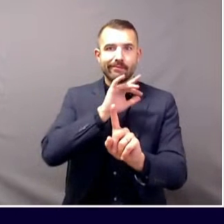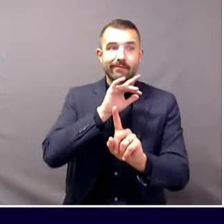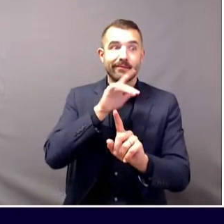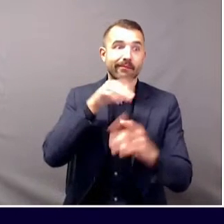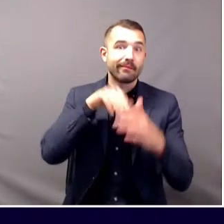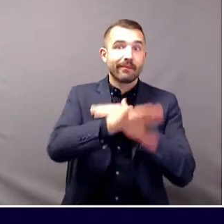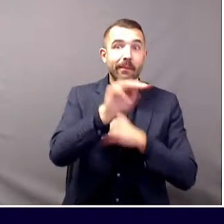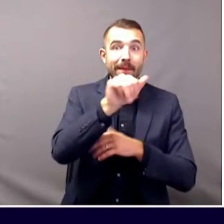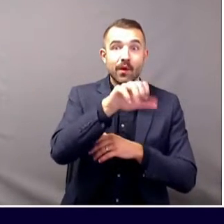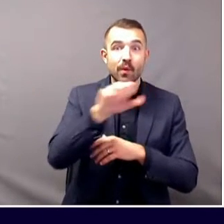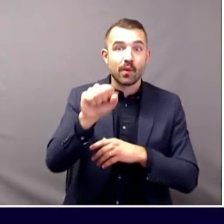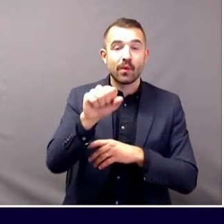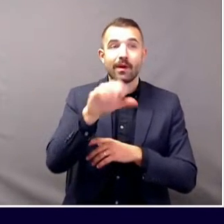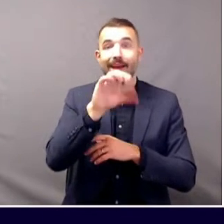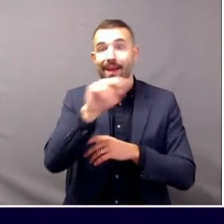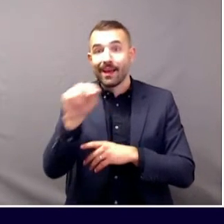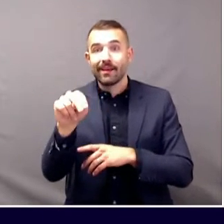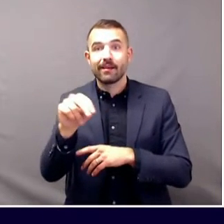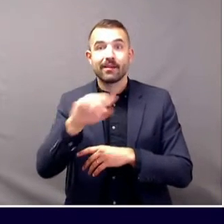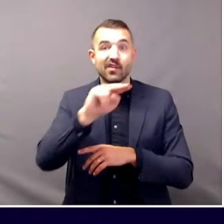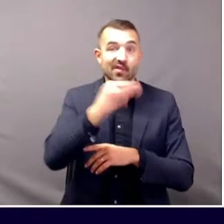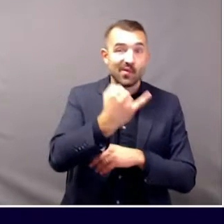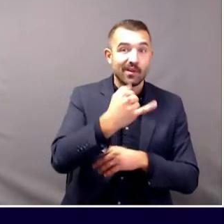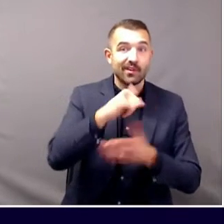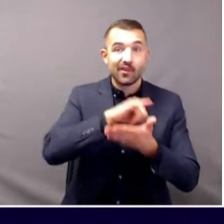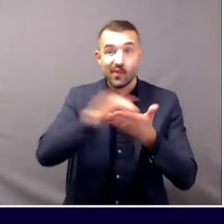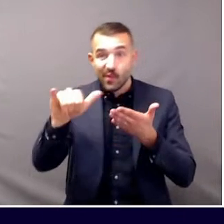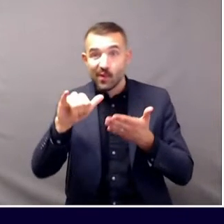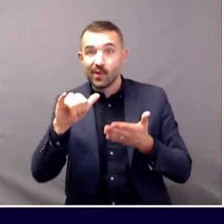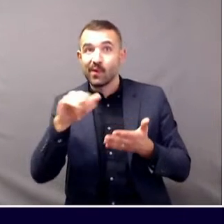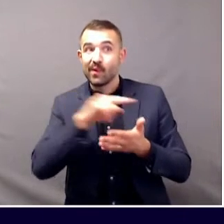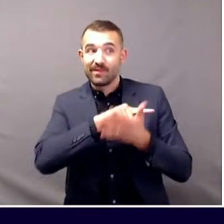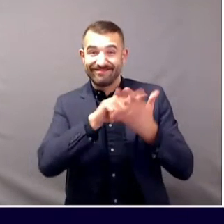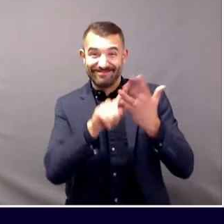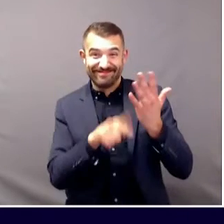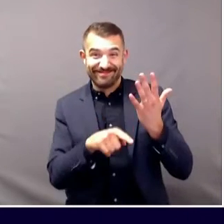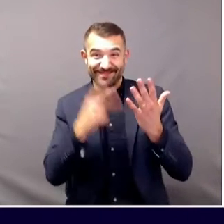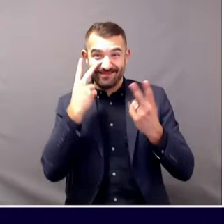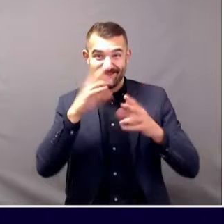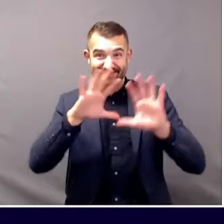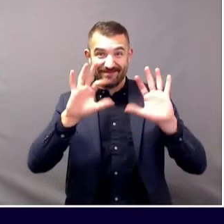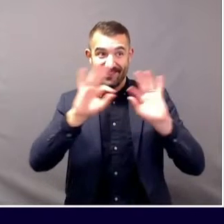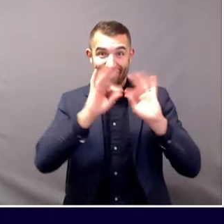fly to visit their relatives. And again, those sites are both on that same site,